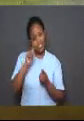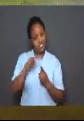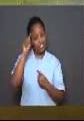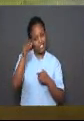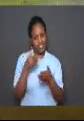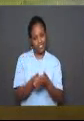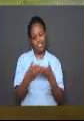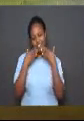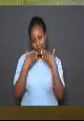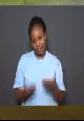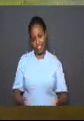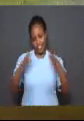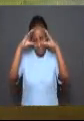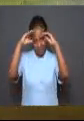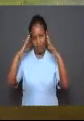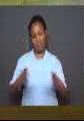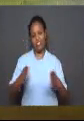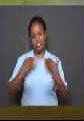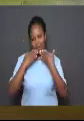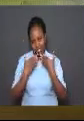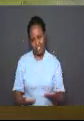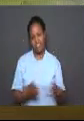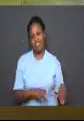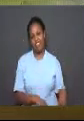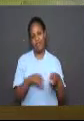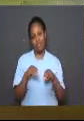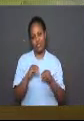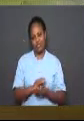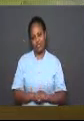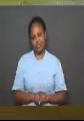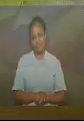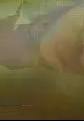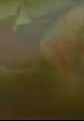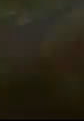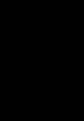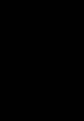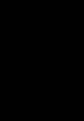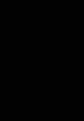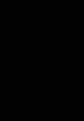Until then, thank you, teacher. Thank you, students.